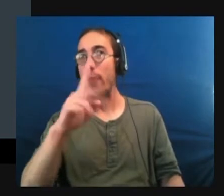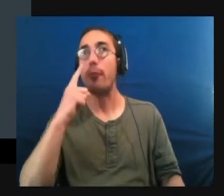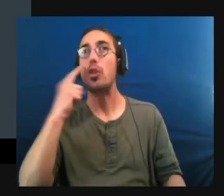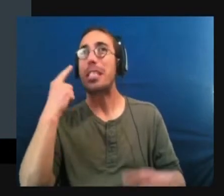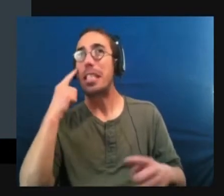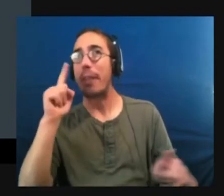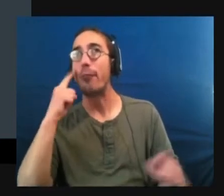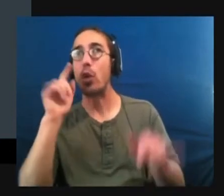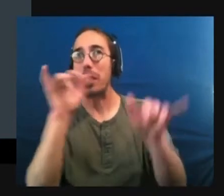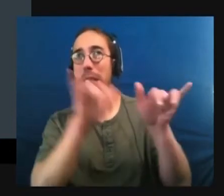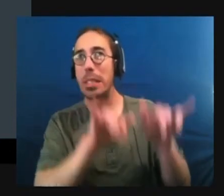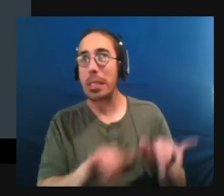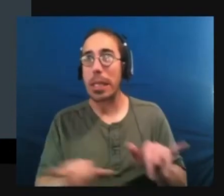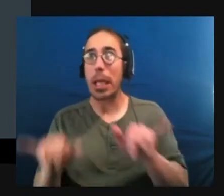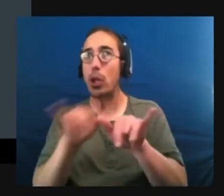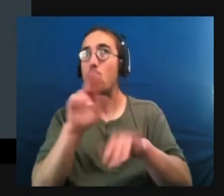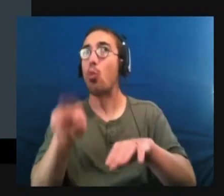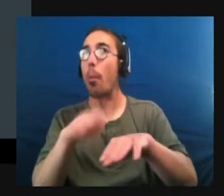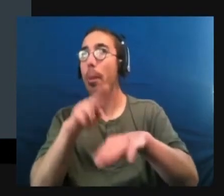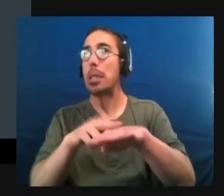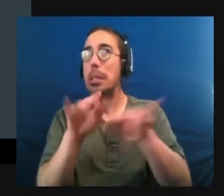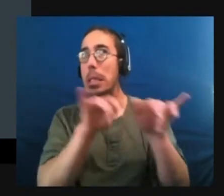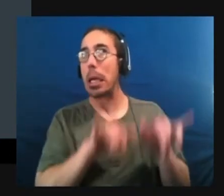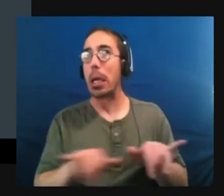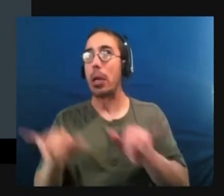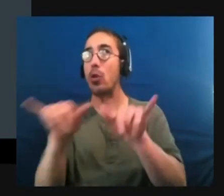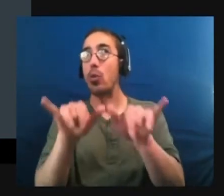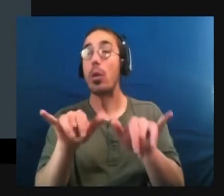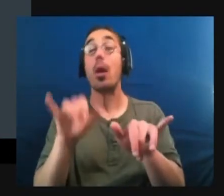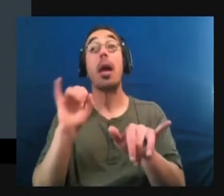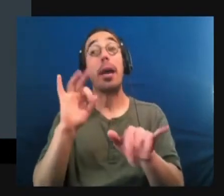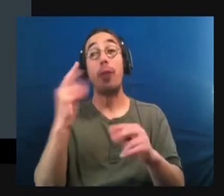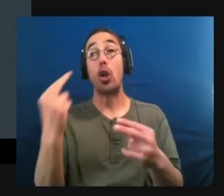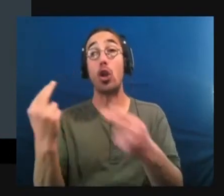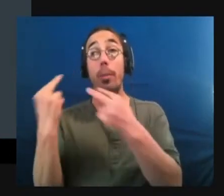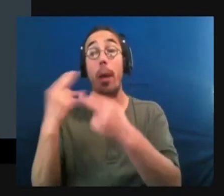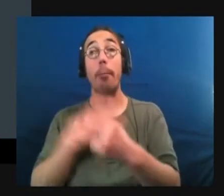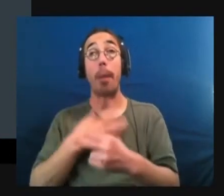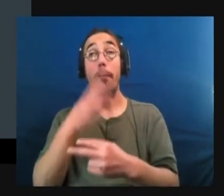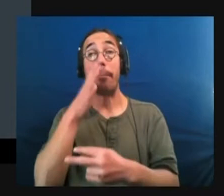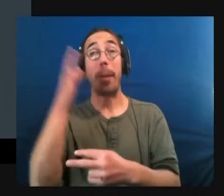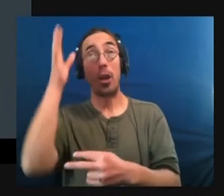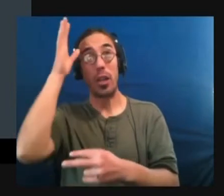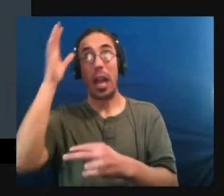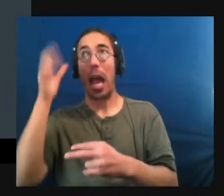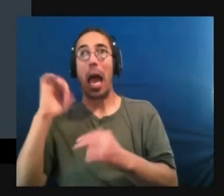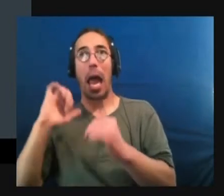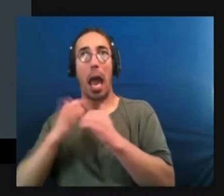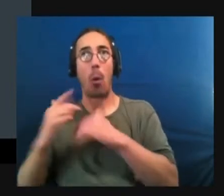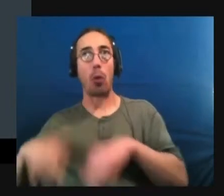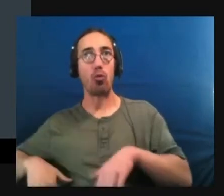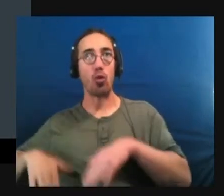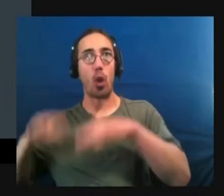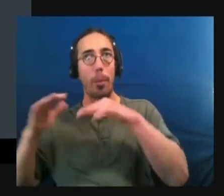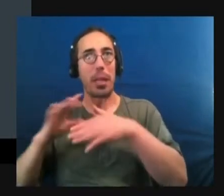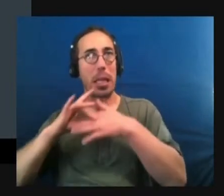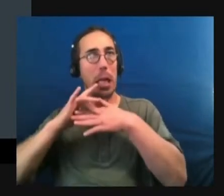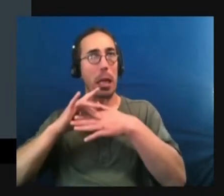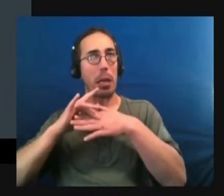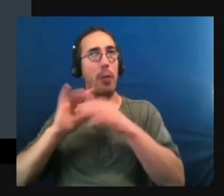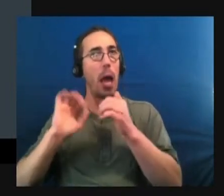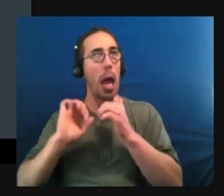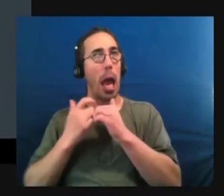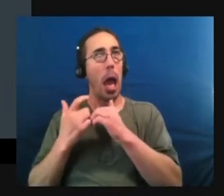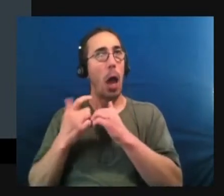standards. Yes. So if I look back at my parents and the way that they parented me and the context in which they were